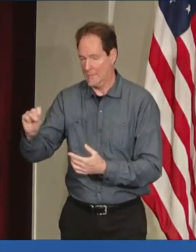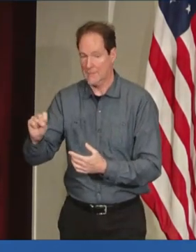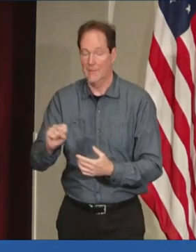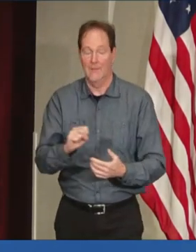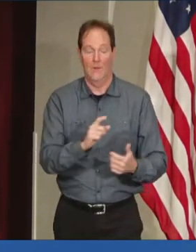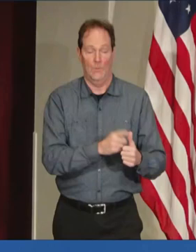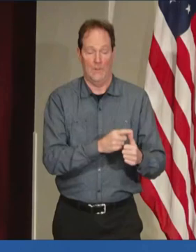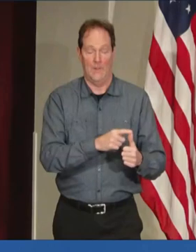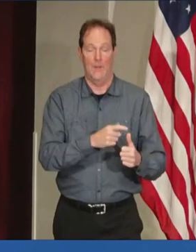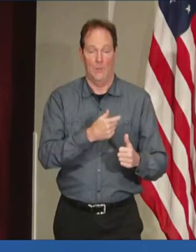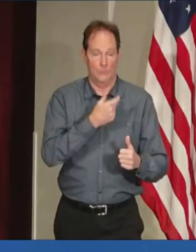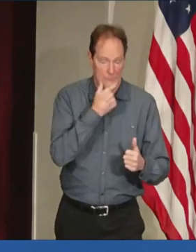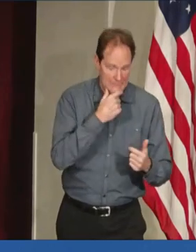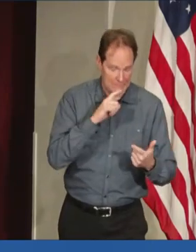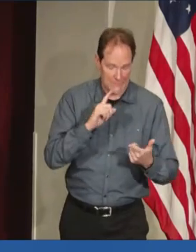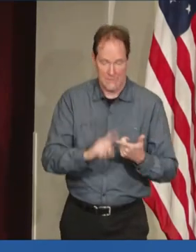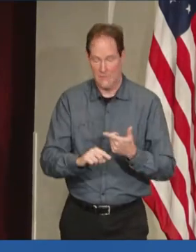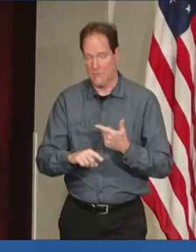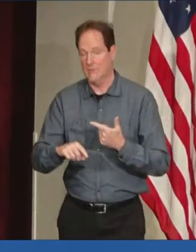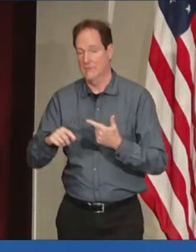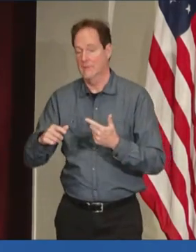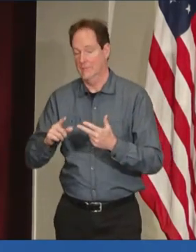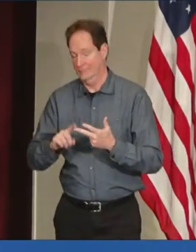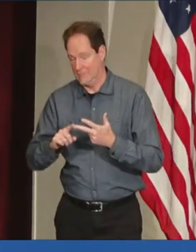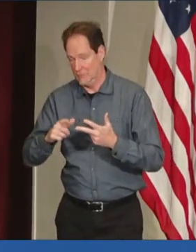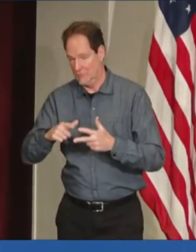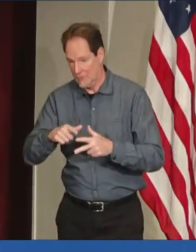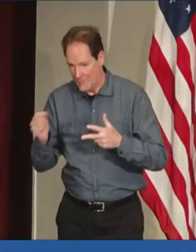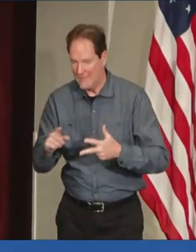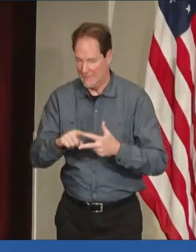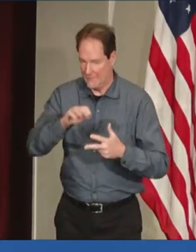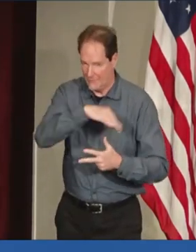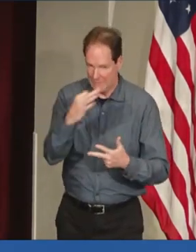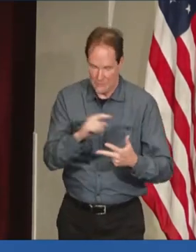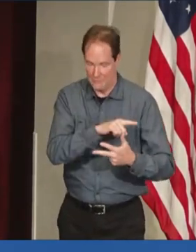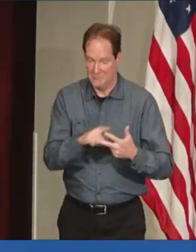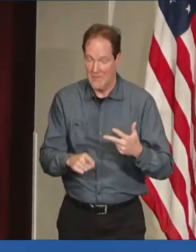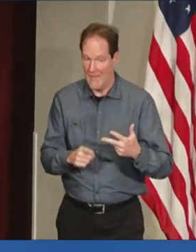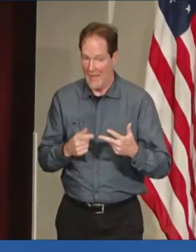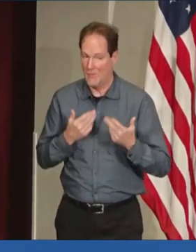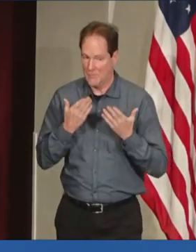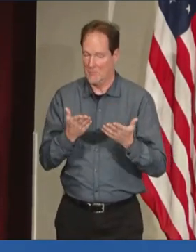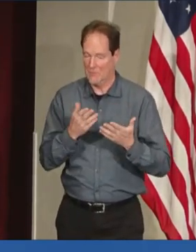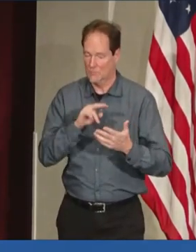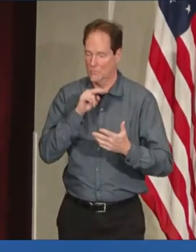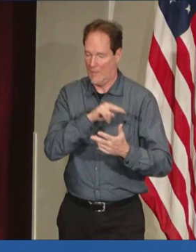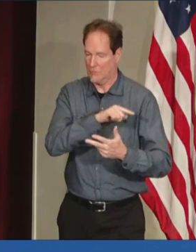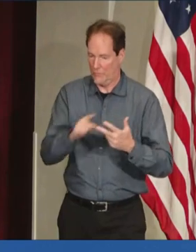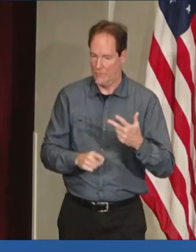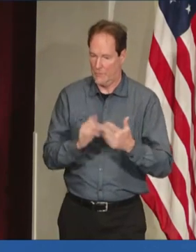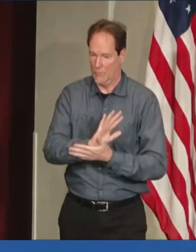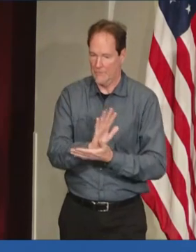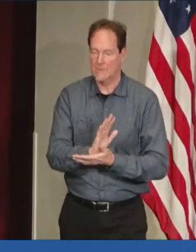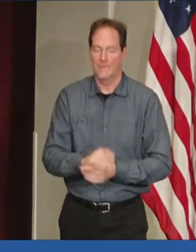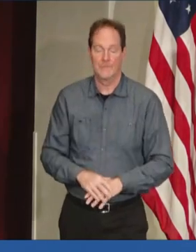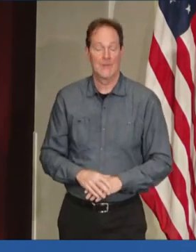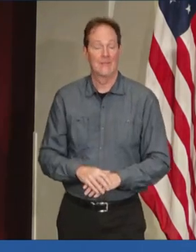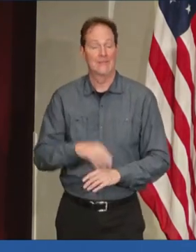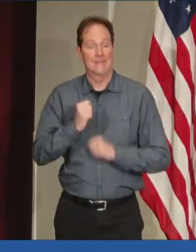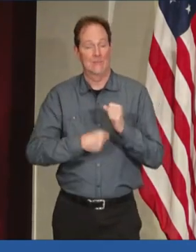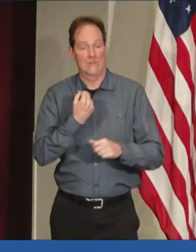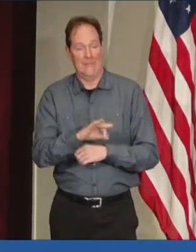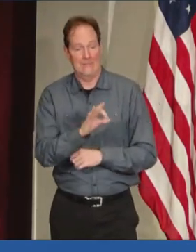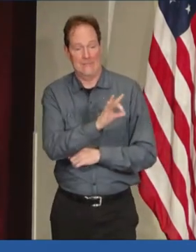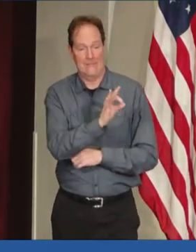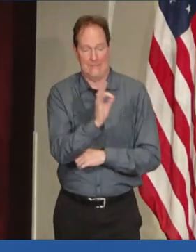by the Japanese, all interesting pieces if you can find them archivally. But then in the 1990s, we really began